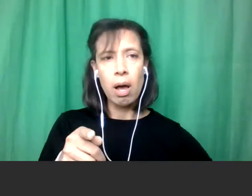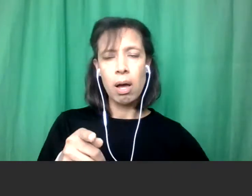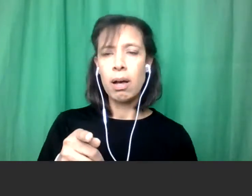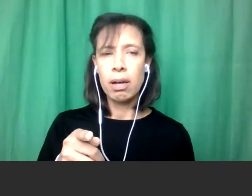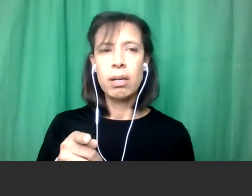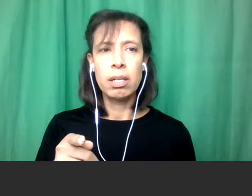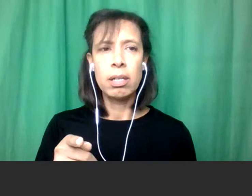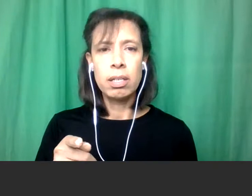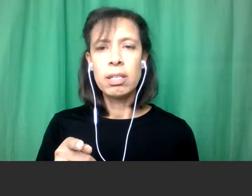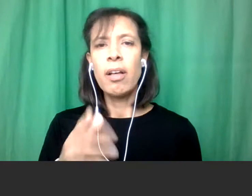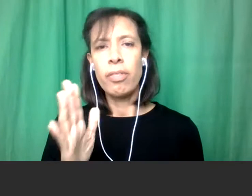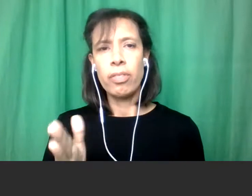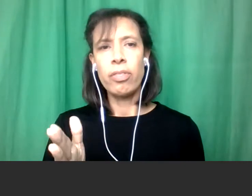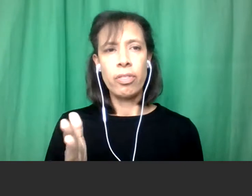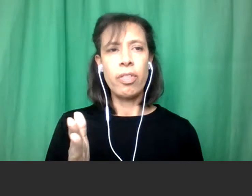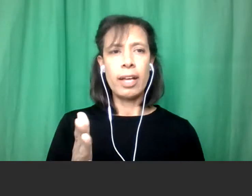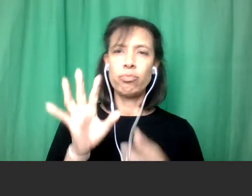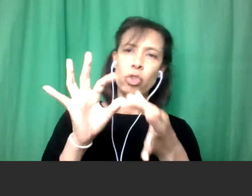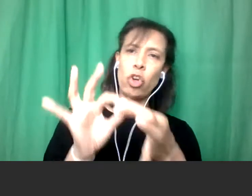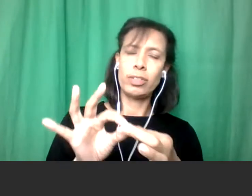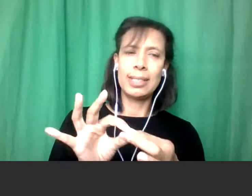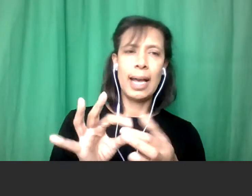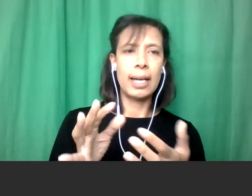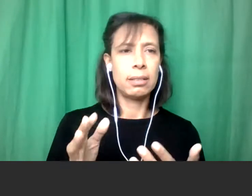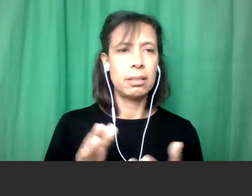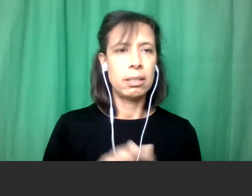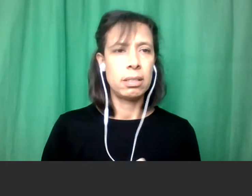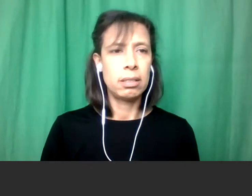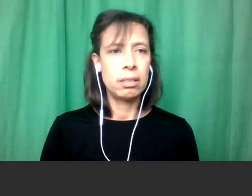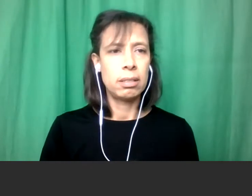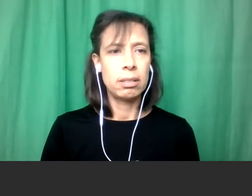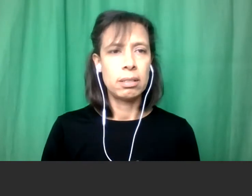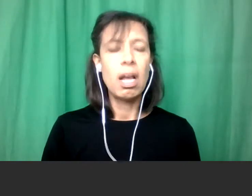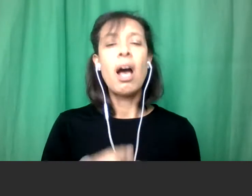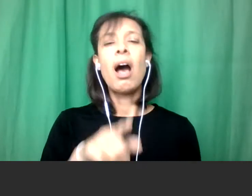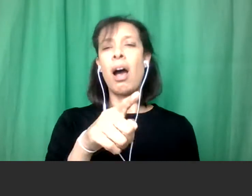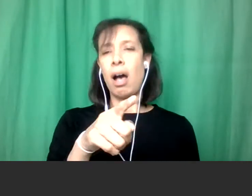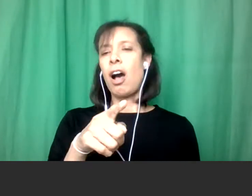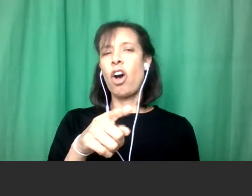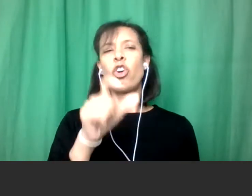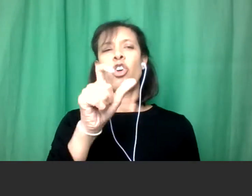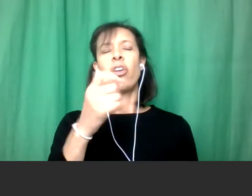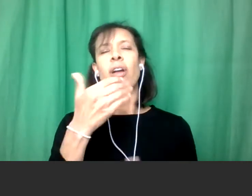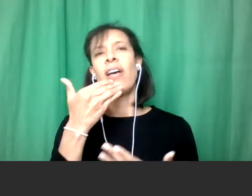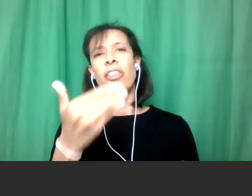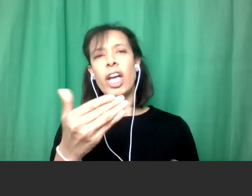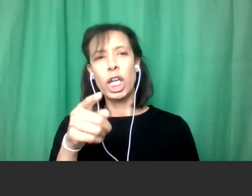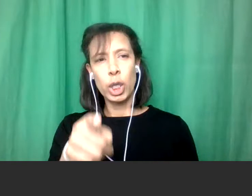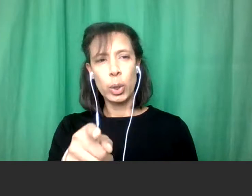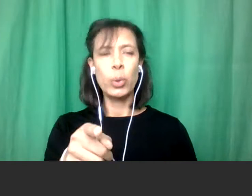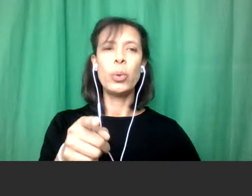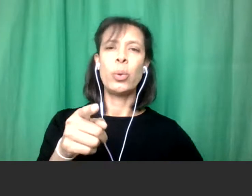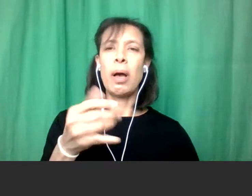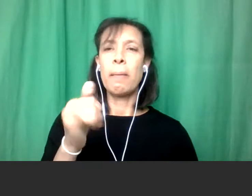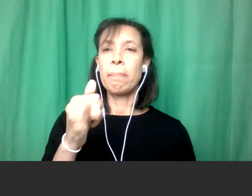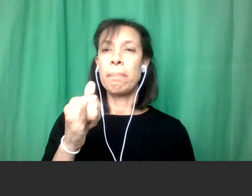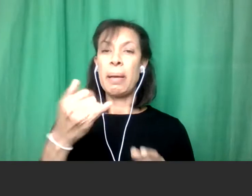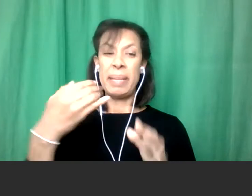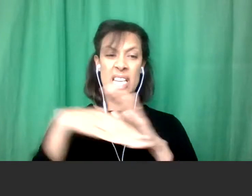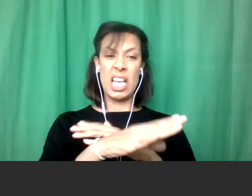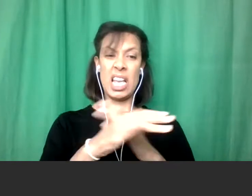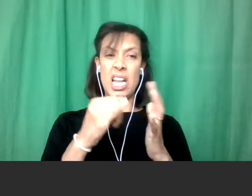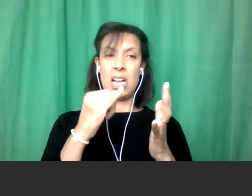That's brilliant. So it might be that it's ended up in your spam. So check your spam, and thanks, Georgia. Type in